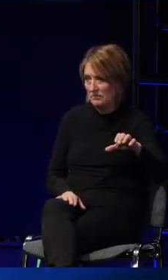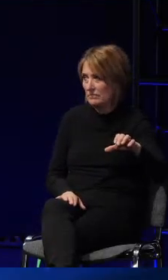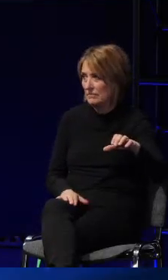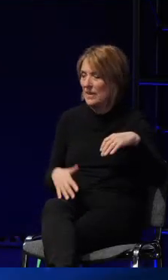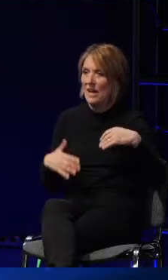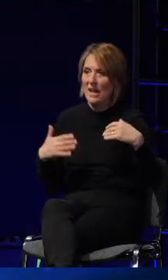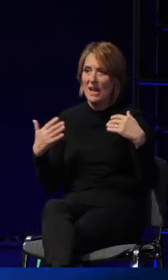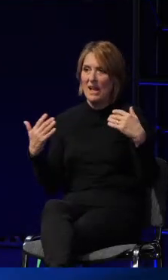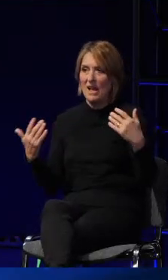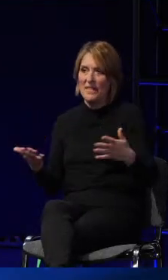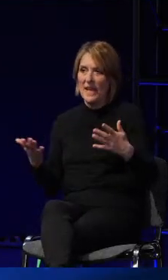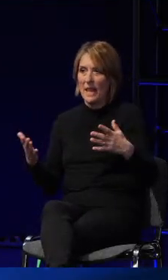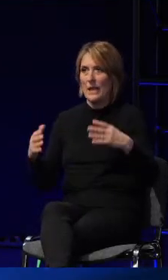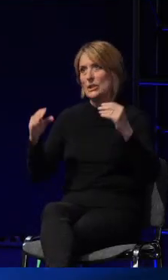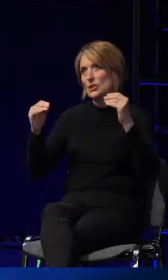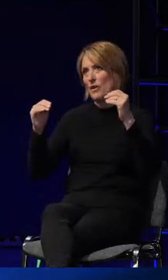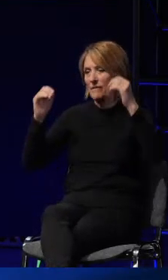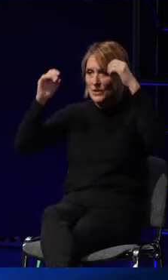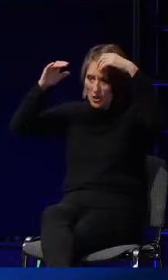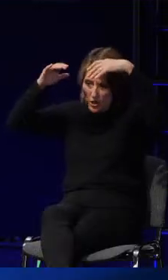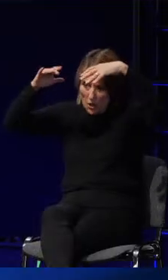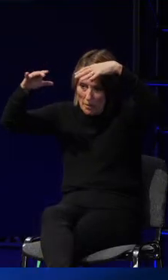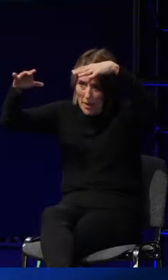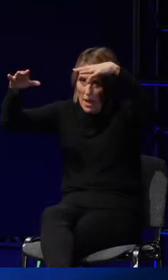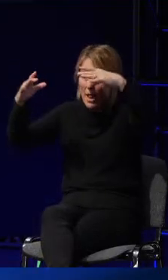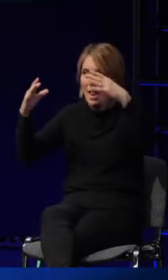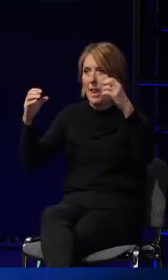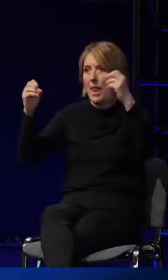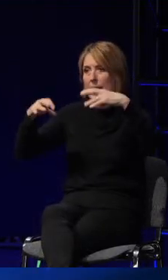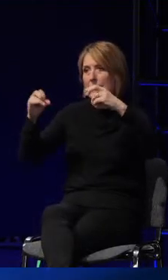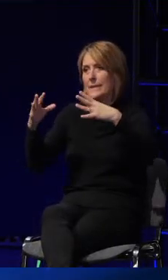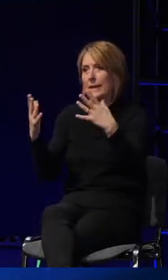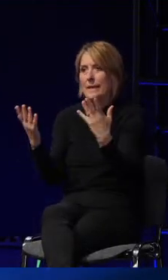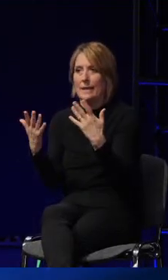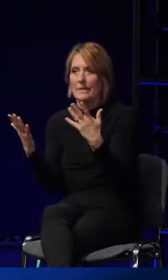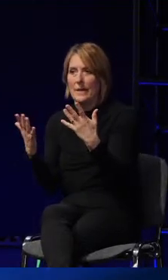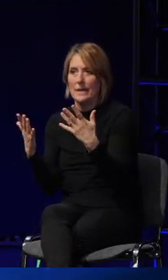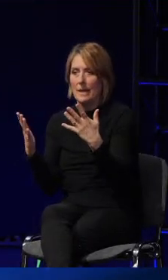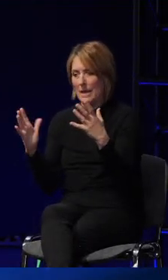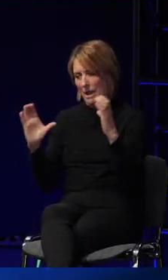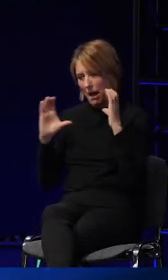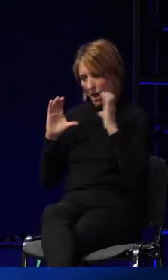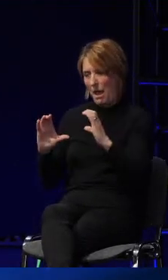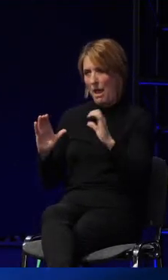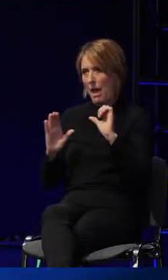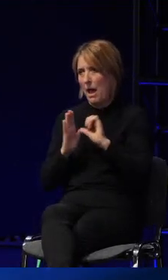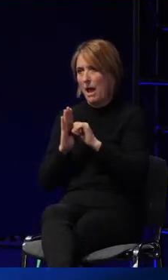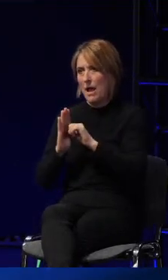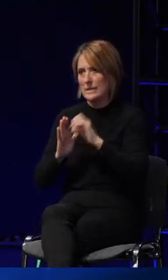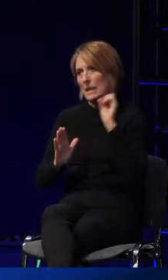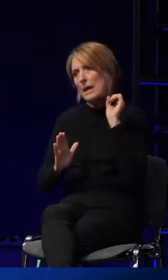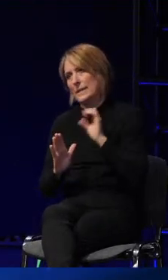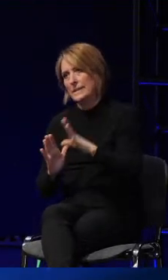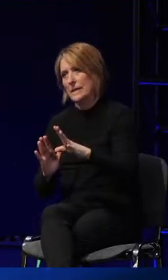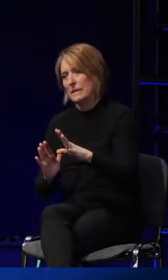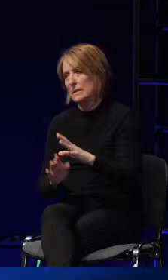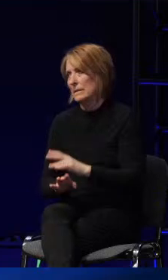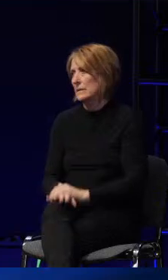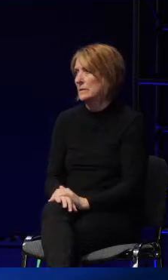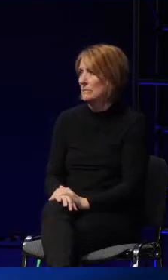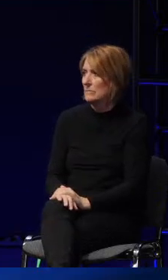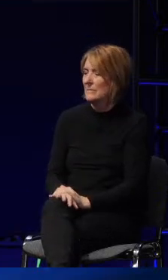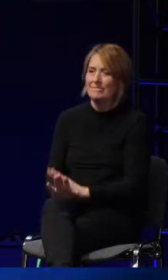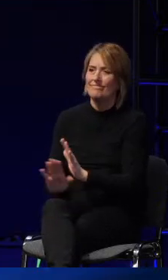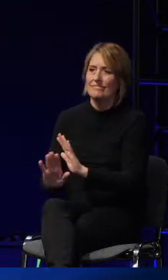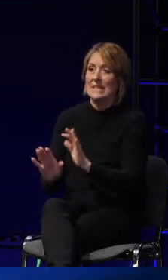sort of softy top lighty thing, and we need some kind of harder stuff here, and the details of which, like I've learned, it just works better to leave